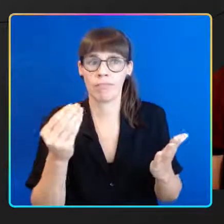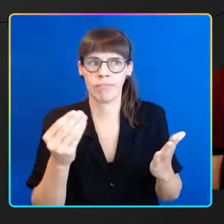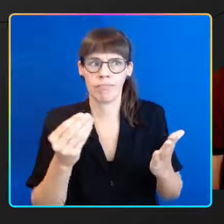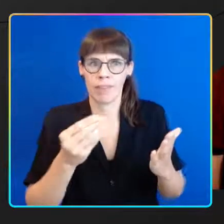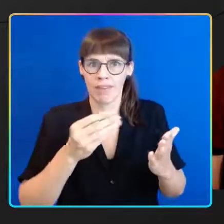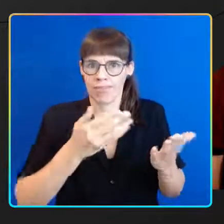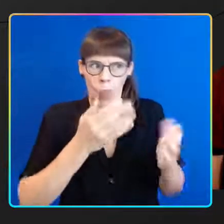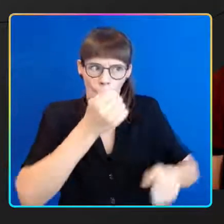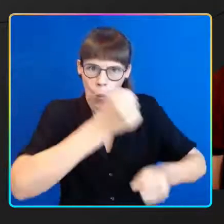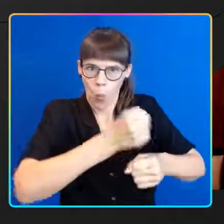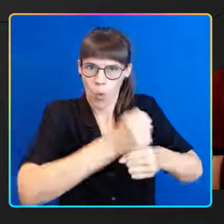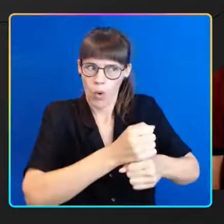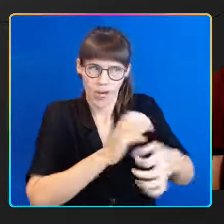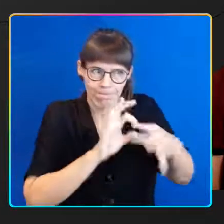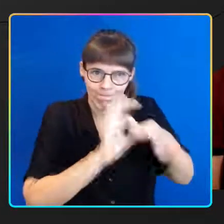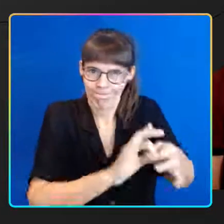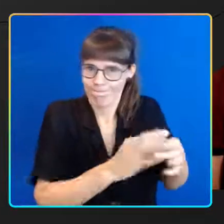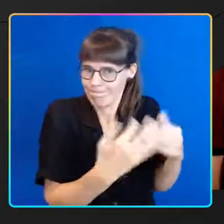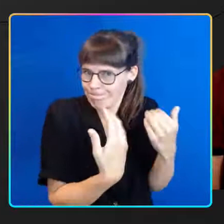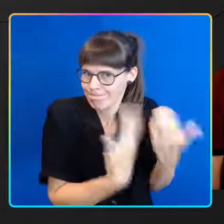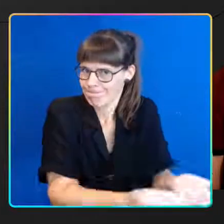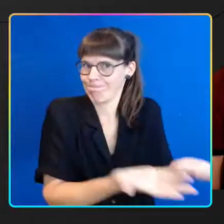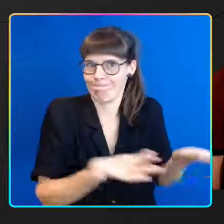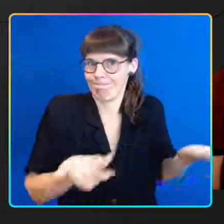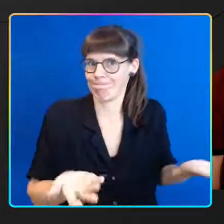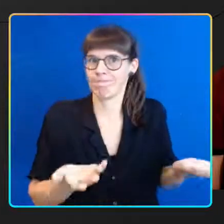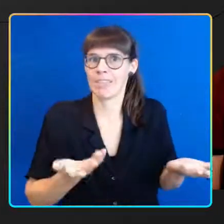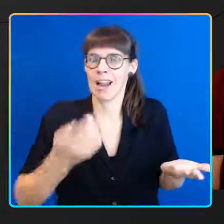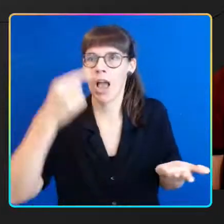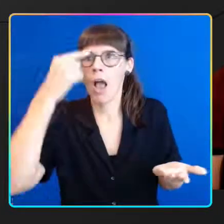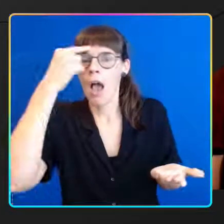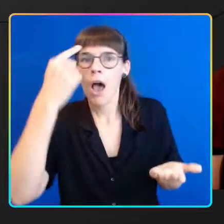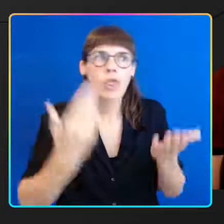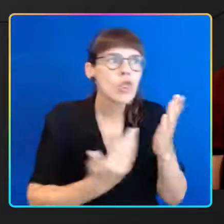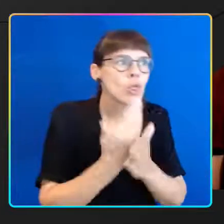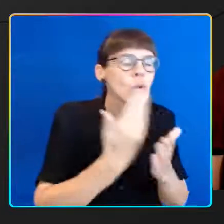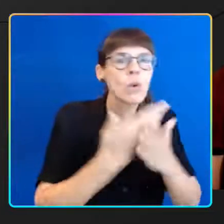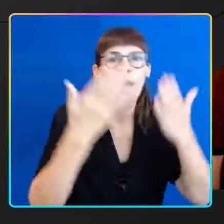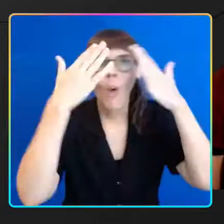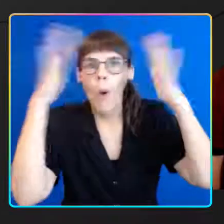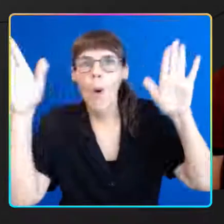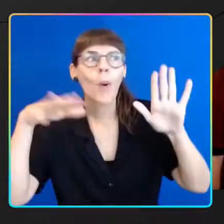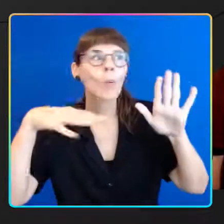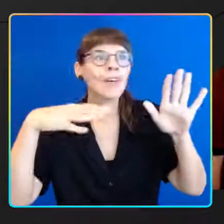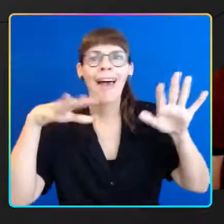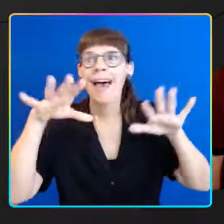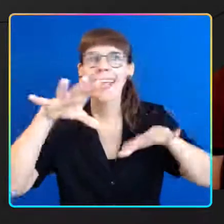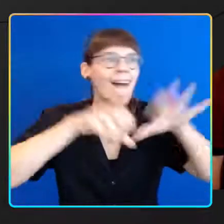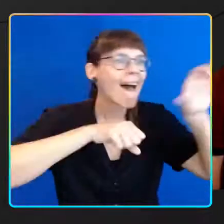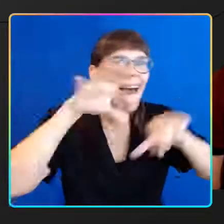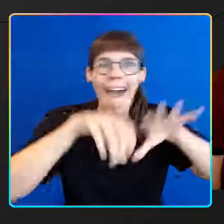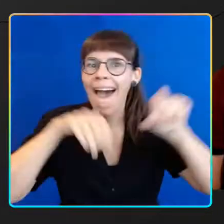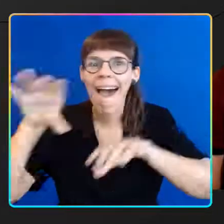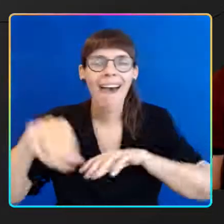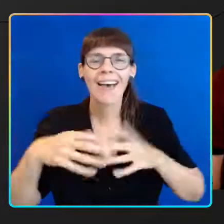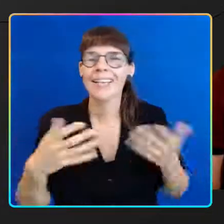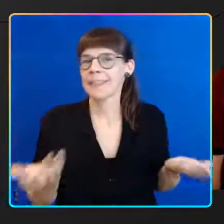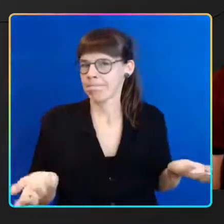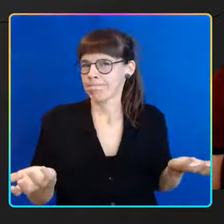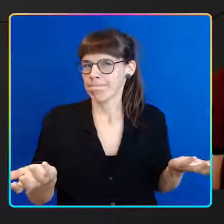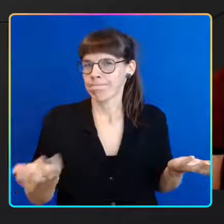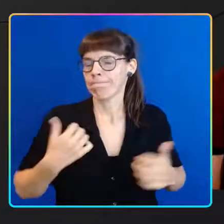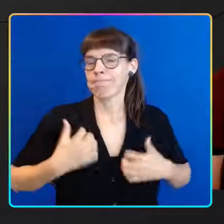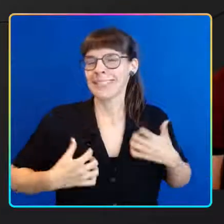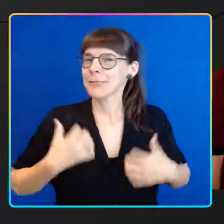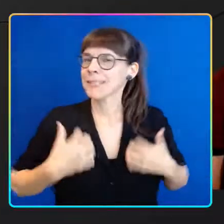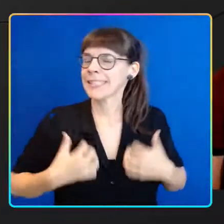know, pushing yourself and thinking about what's new and being open to learning new things. And so it's really interesting to hear